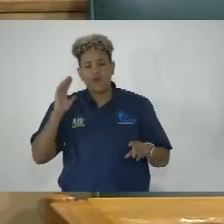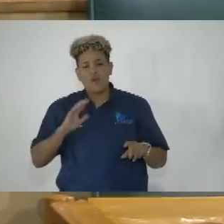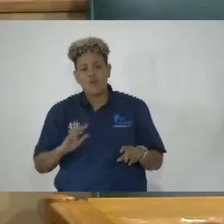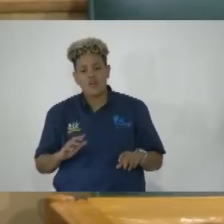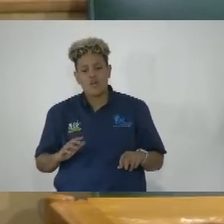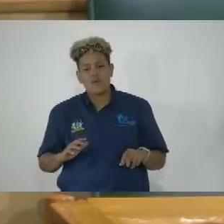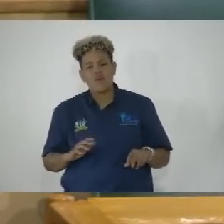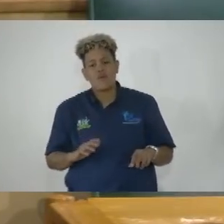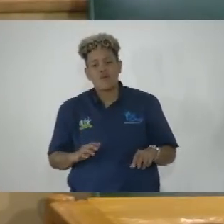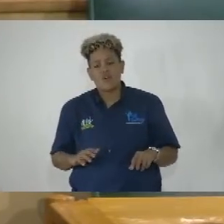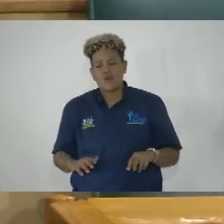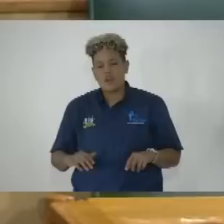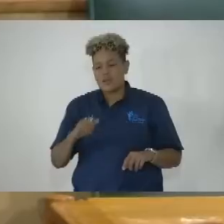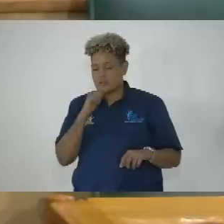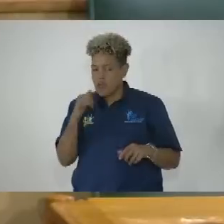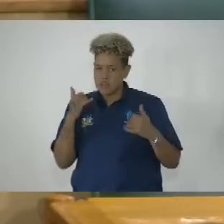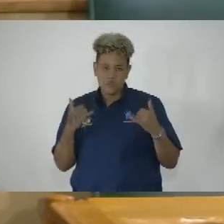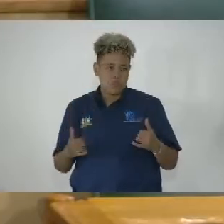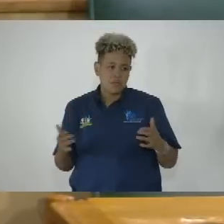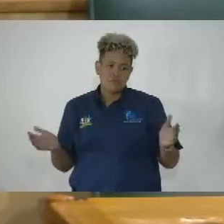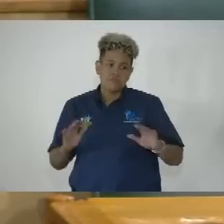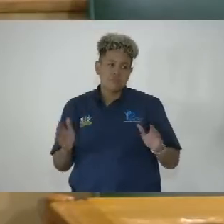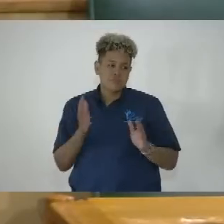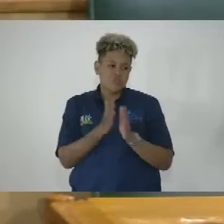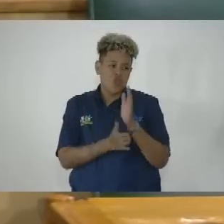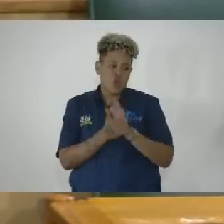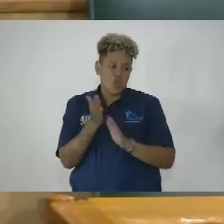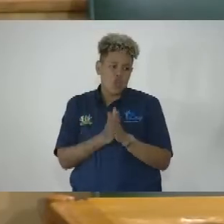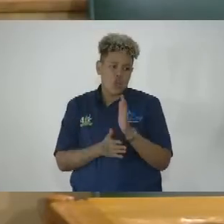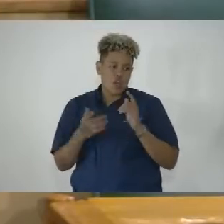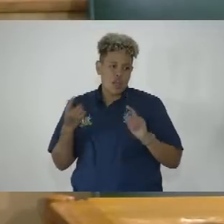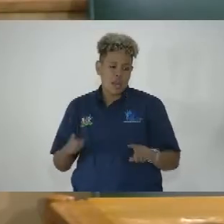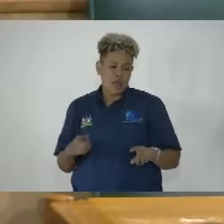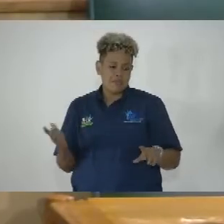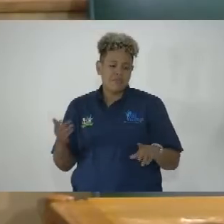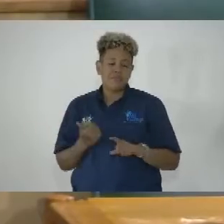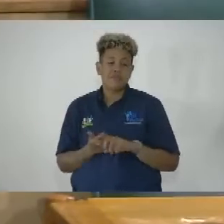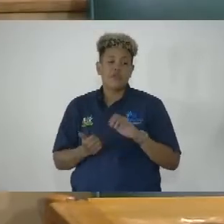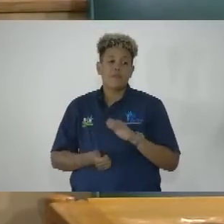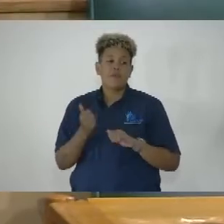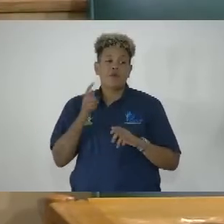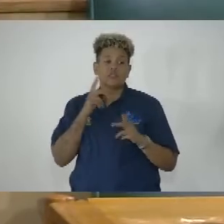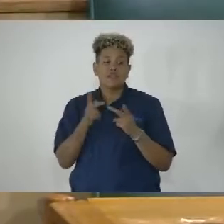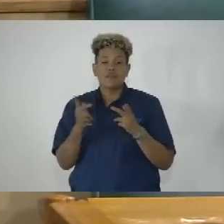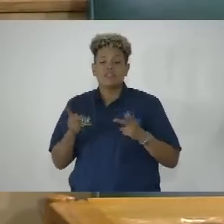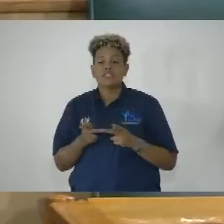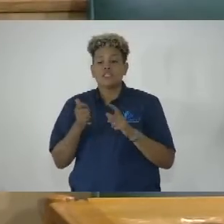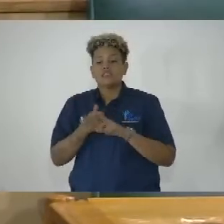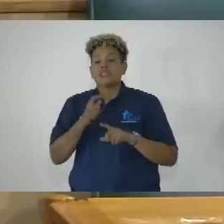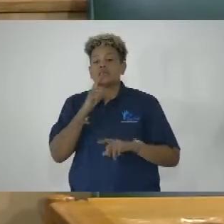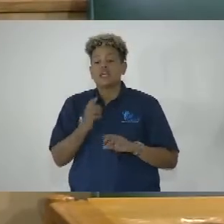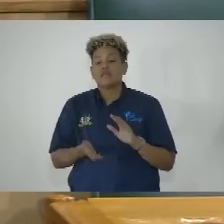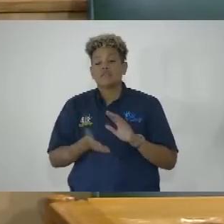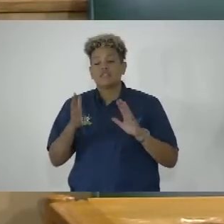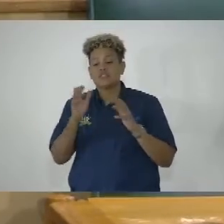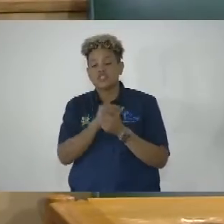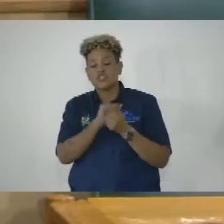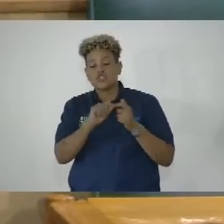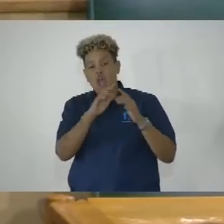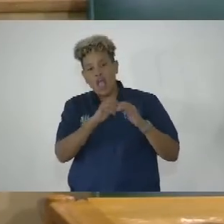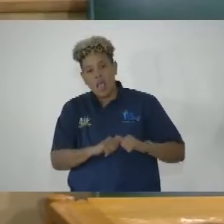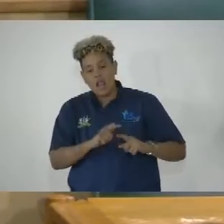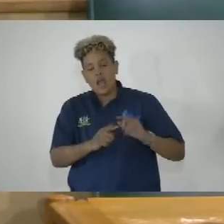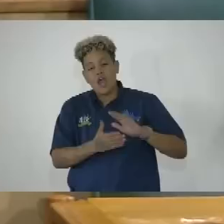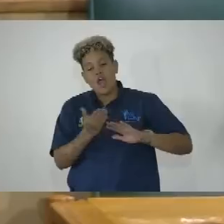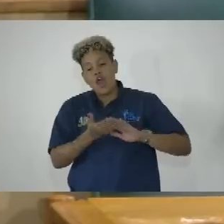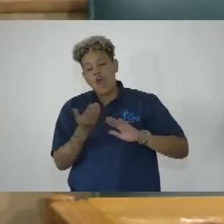Not so today, Mr. President. Most facilities are run down and